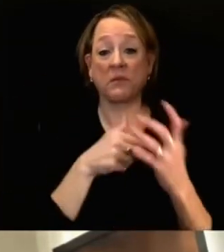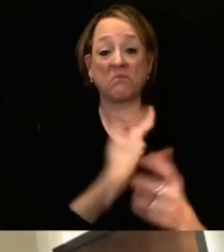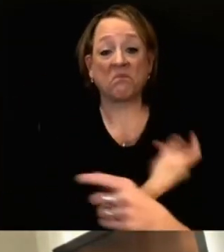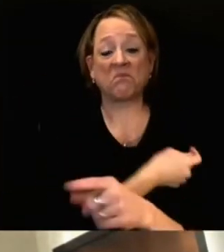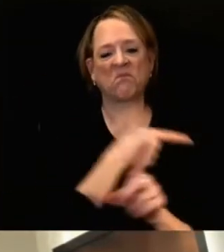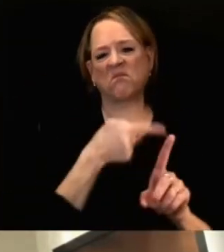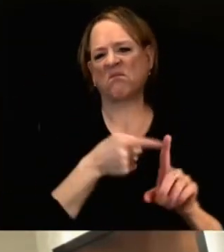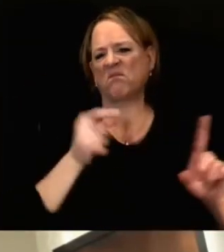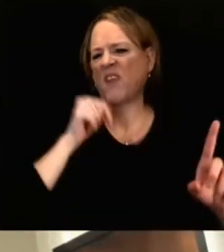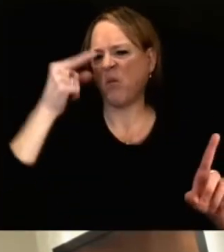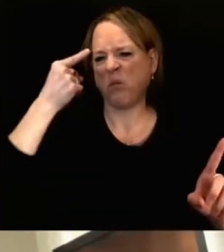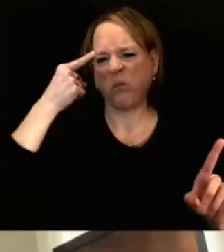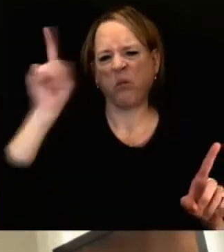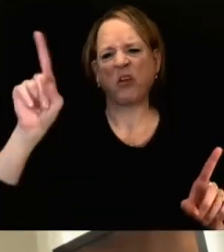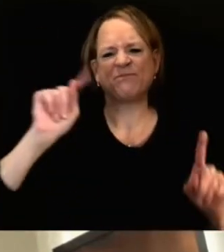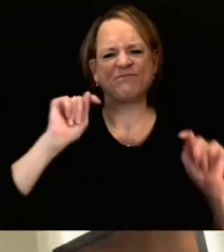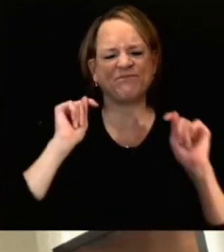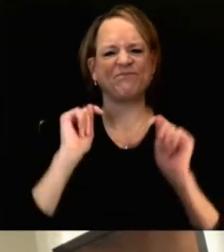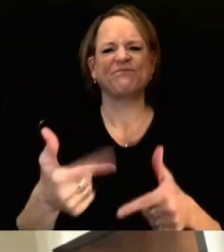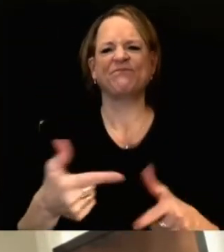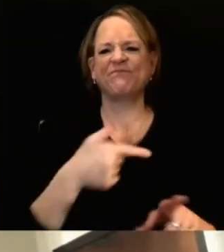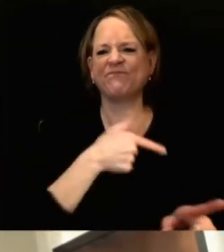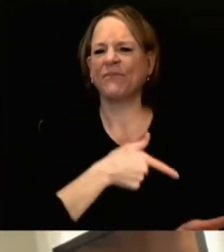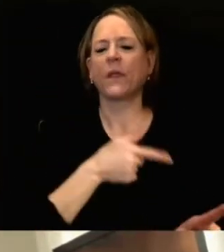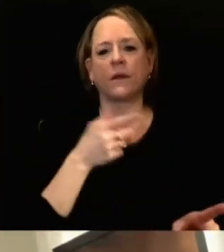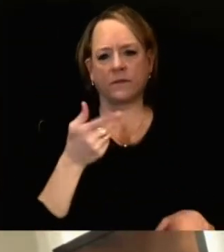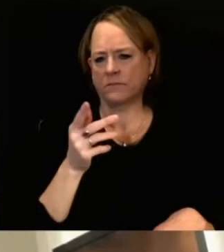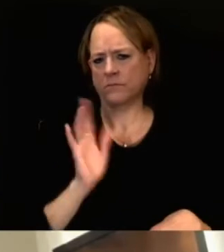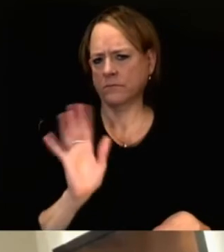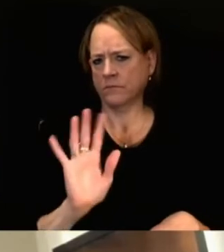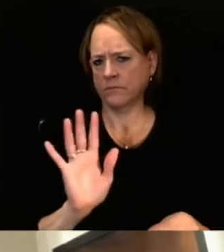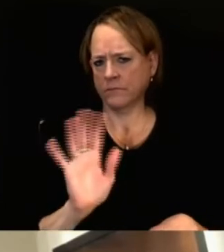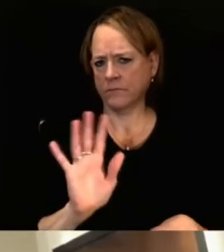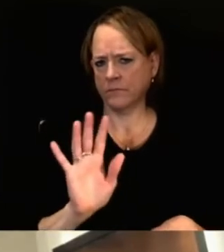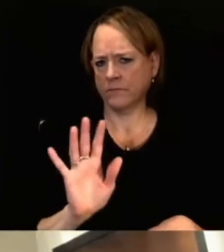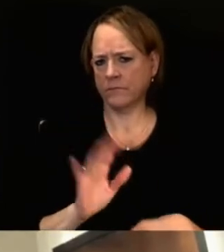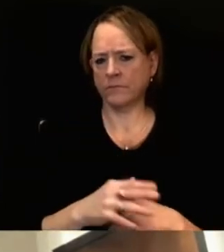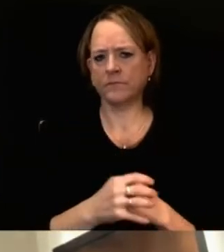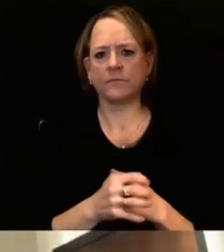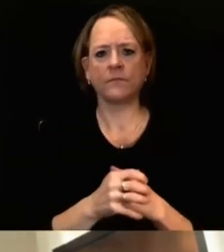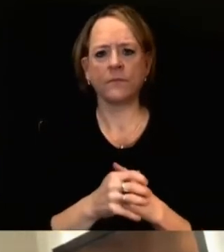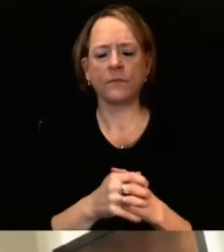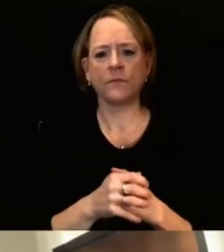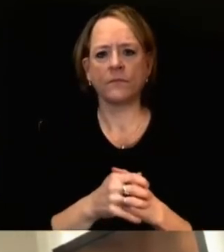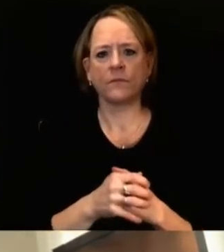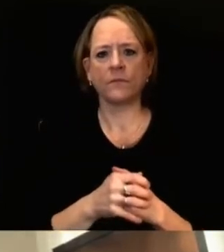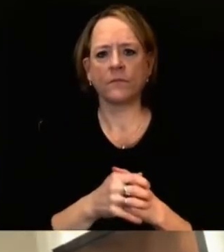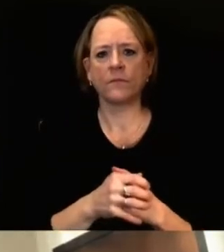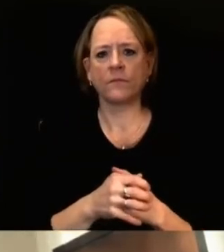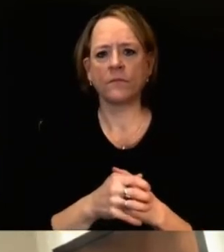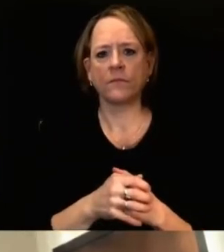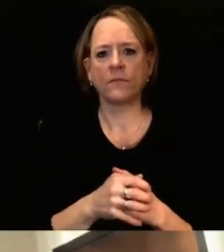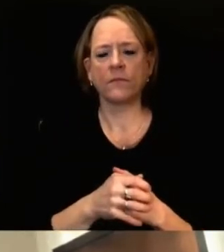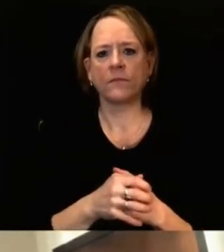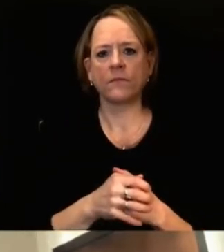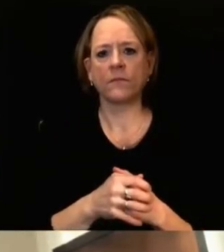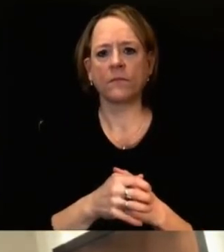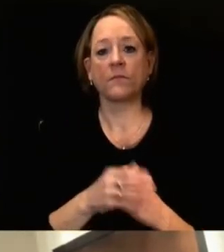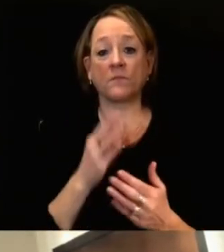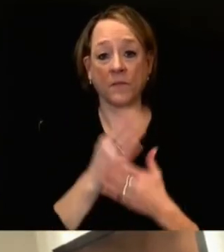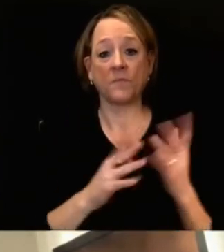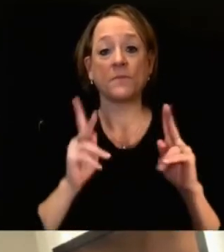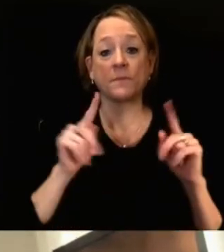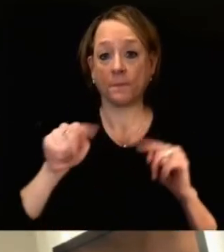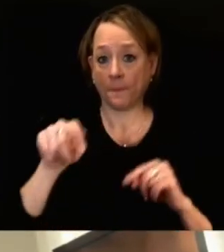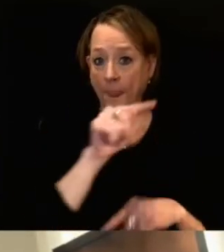look, the large majority of people who are getting positive, who are testing positive after vaccine, have very mild infections. And that